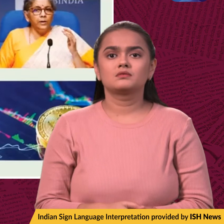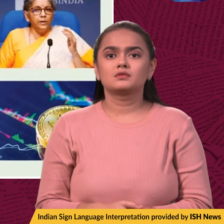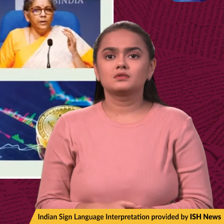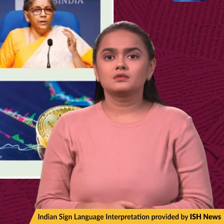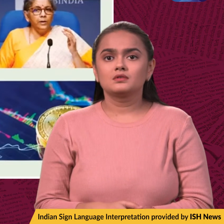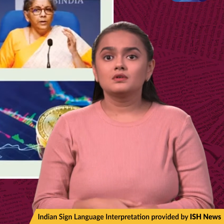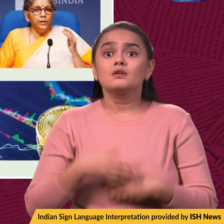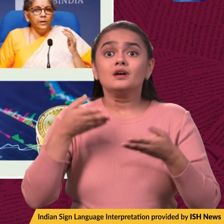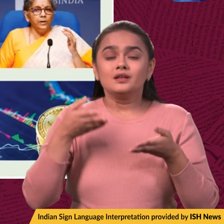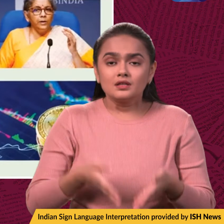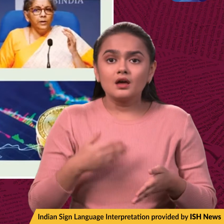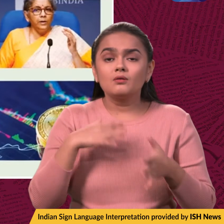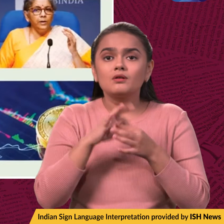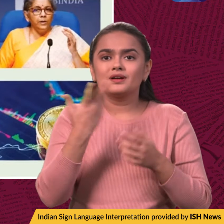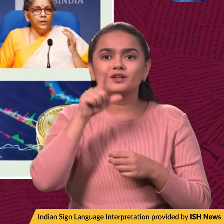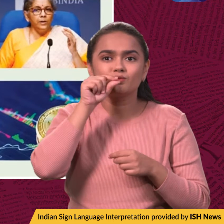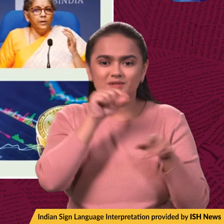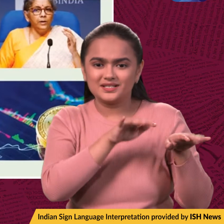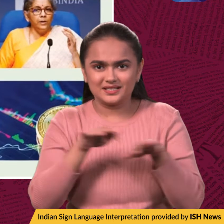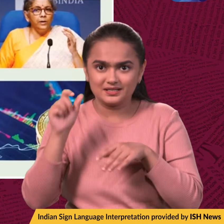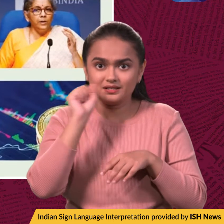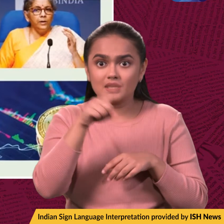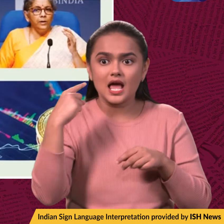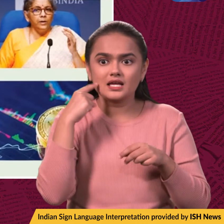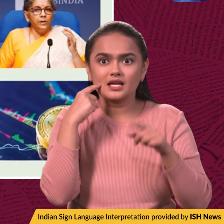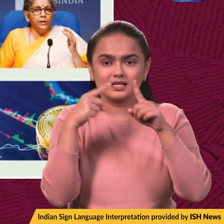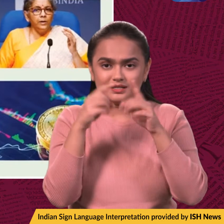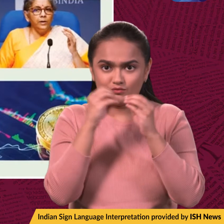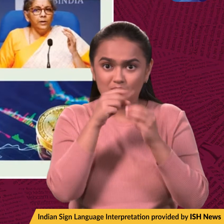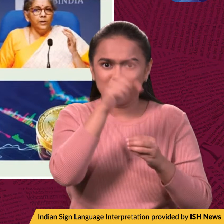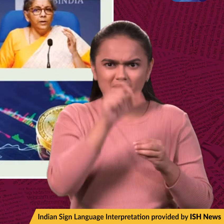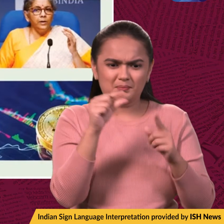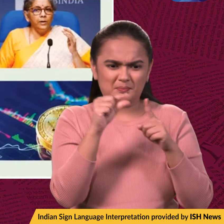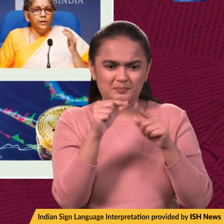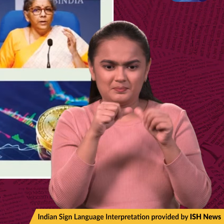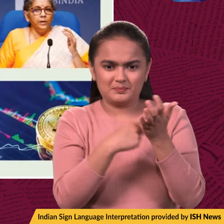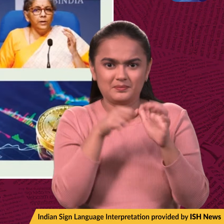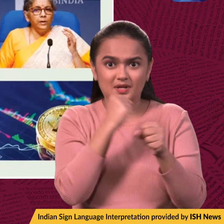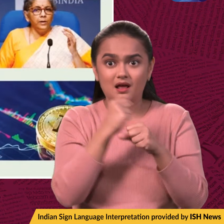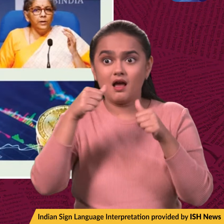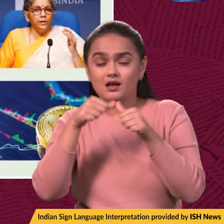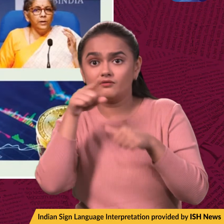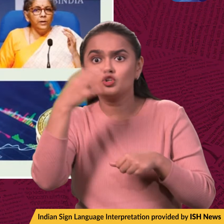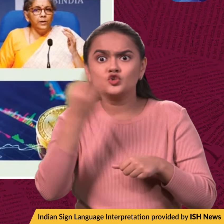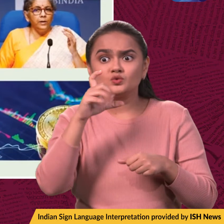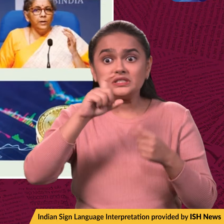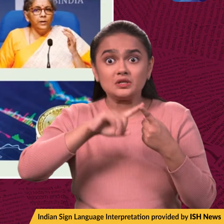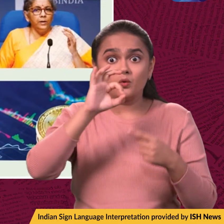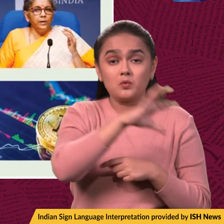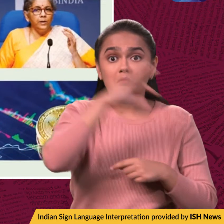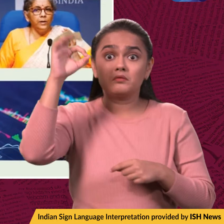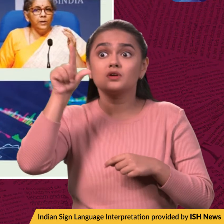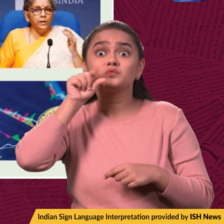On to business news right now. Twitter named IIT Bombay alumnus Parag Agarwal as the new